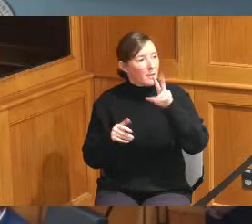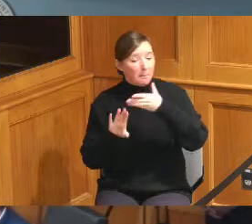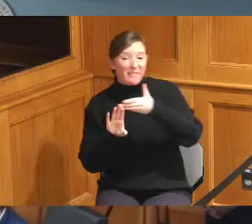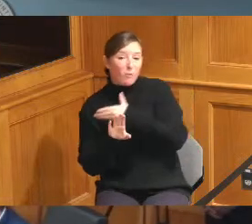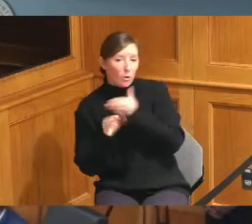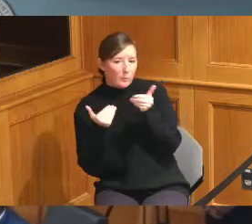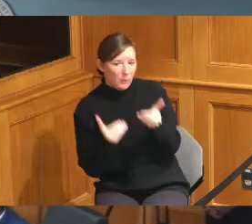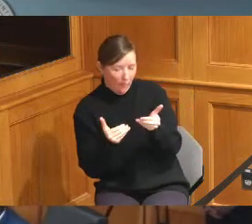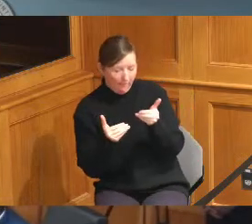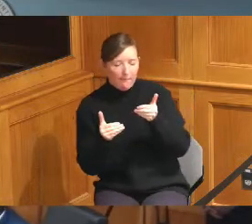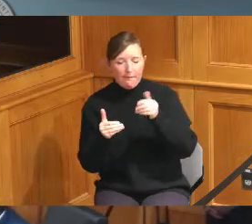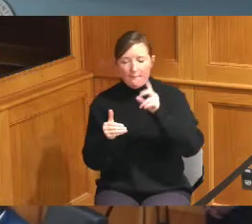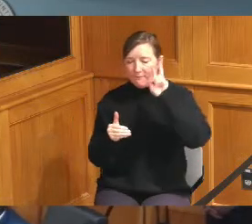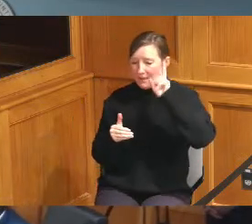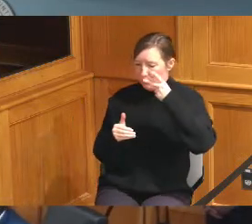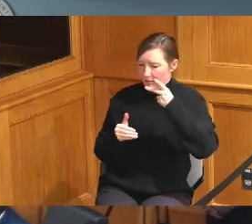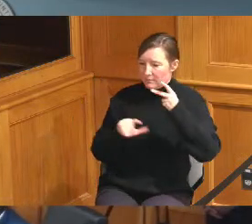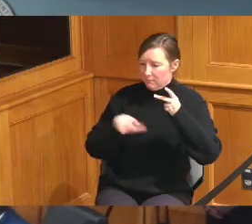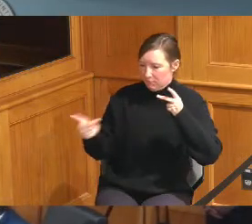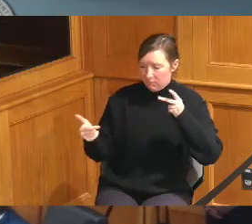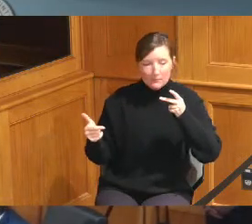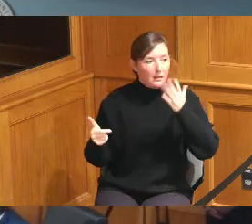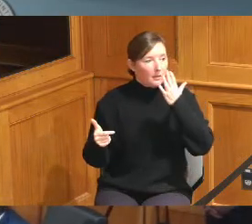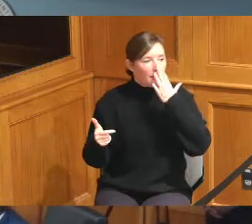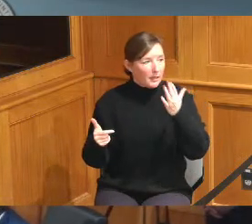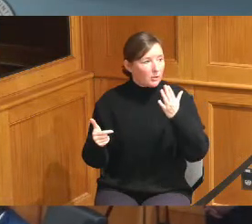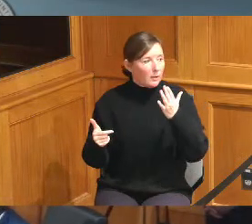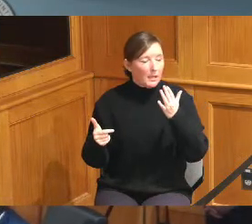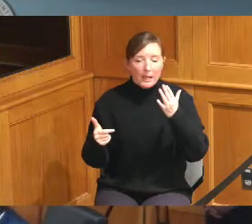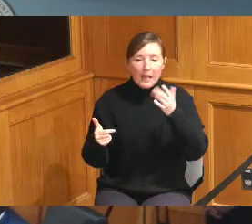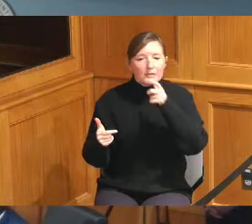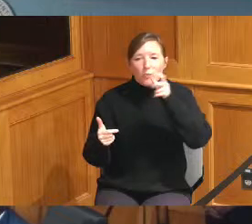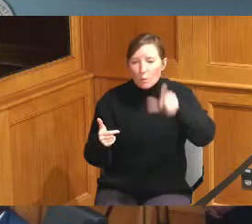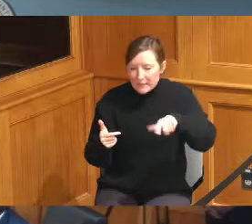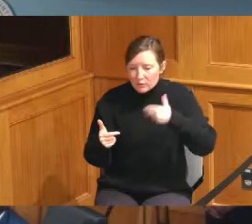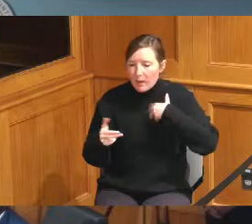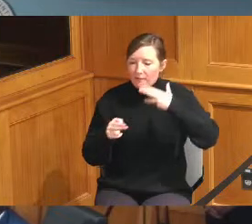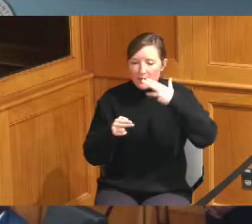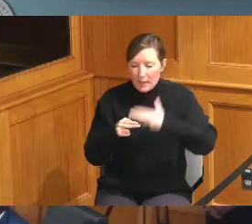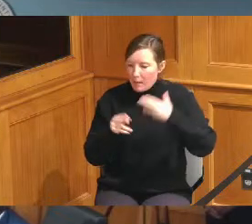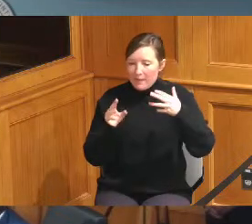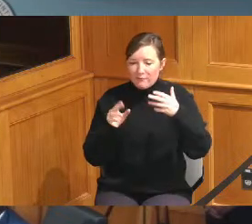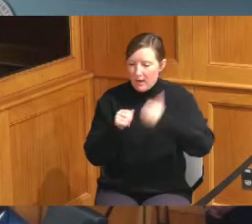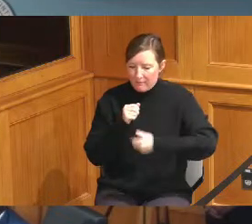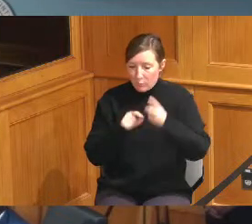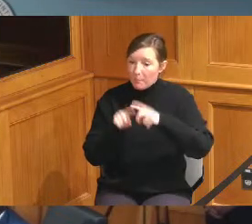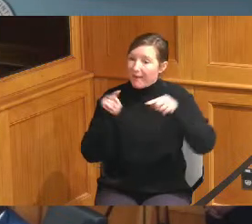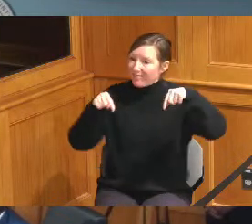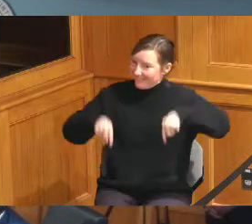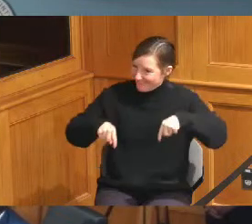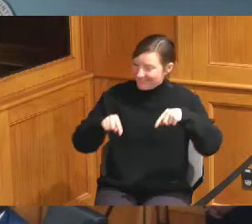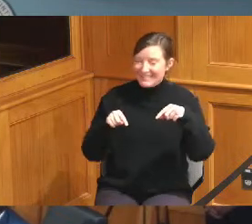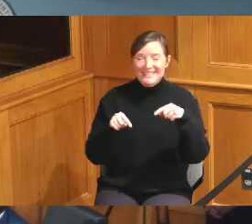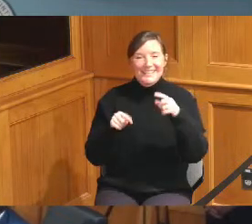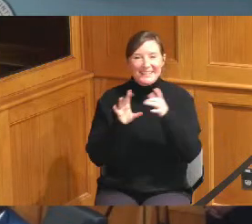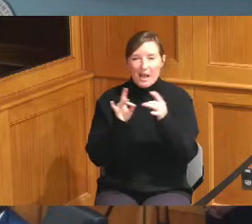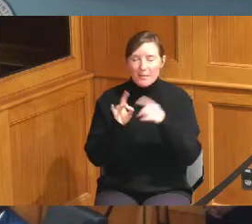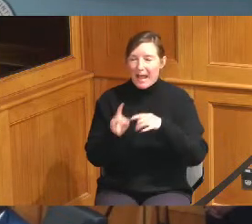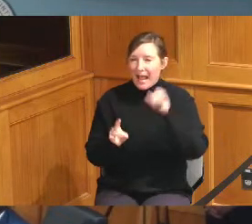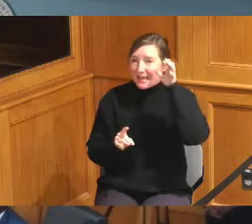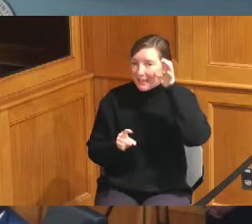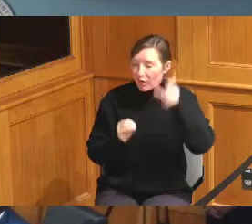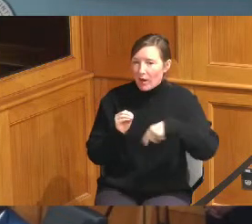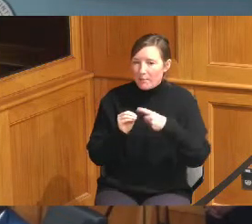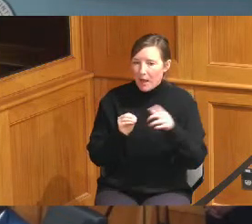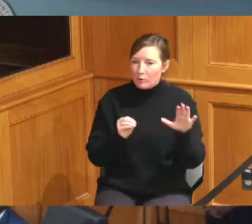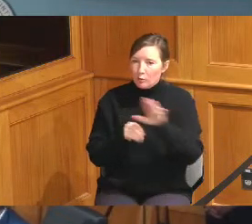Well, thank you. I don't need to have a comment for every single one. However, on this one, when I hear